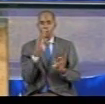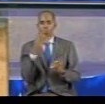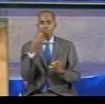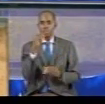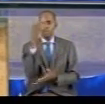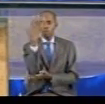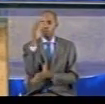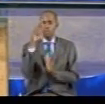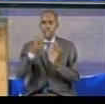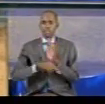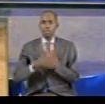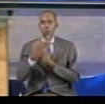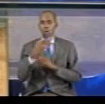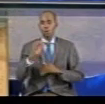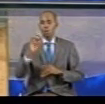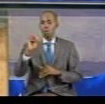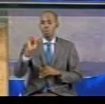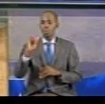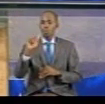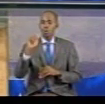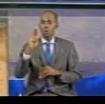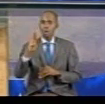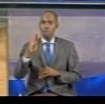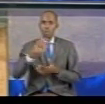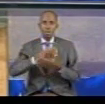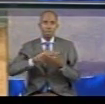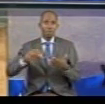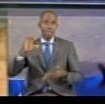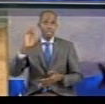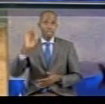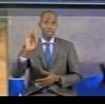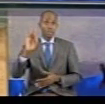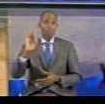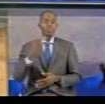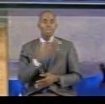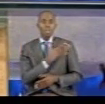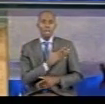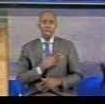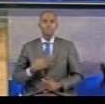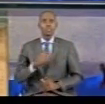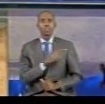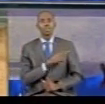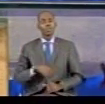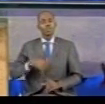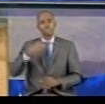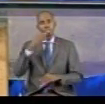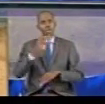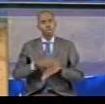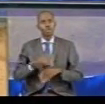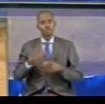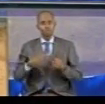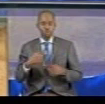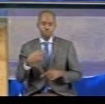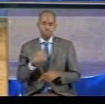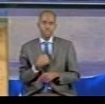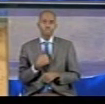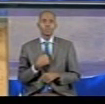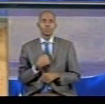of Moab. Verse 9, and the Lord said unto me, and the Lord said unto